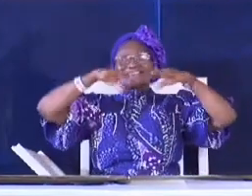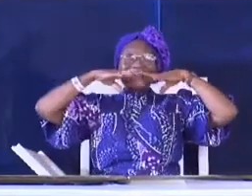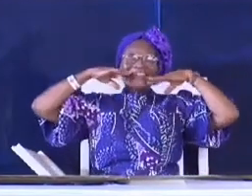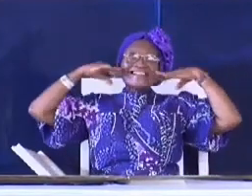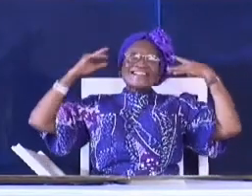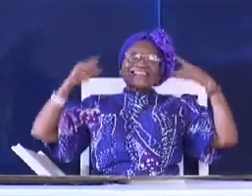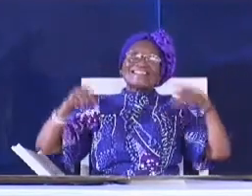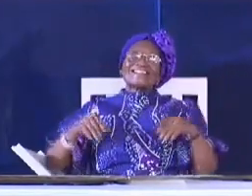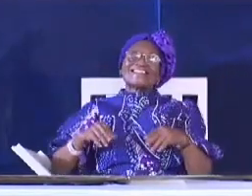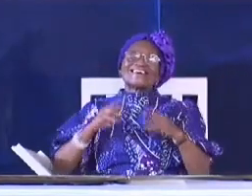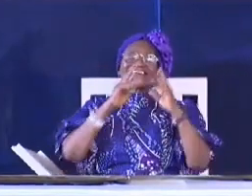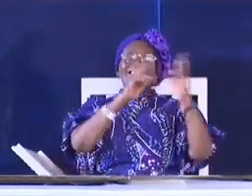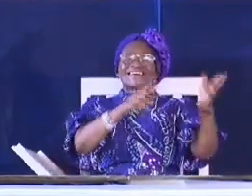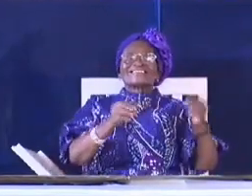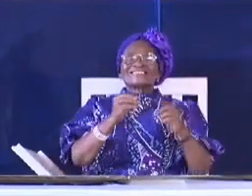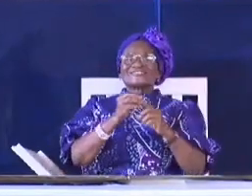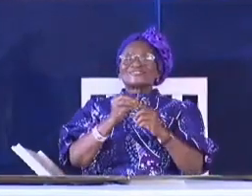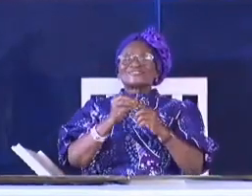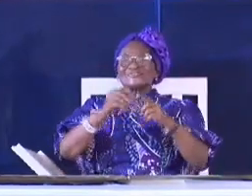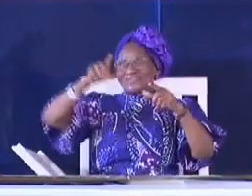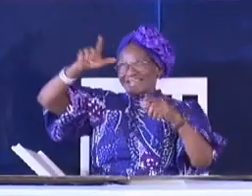It's already too late.